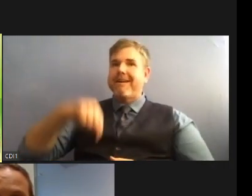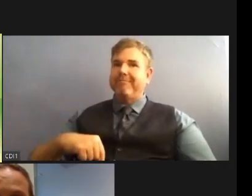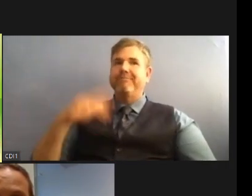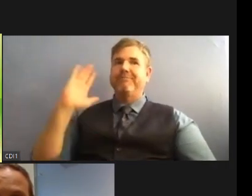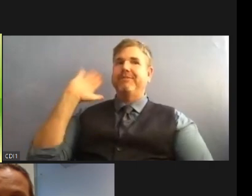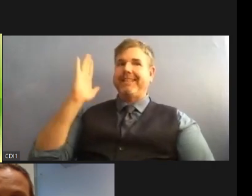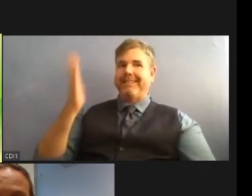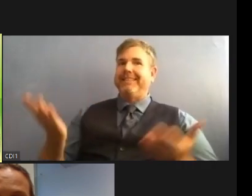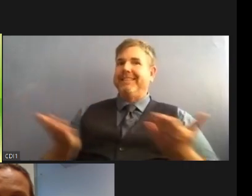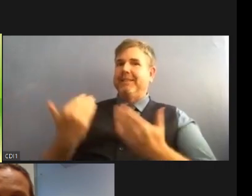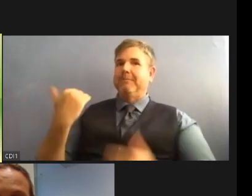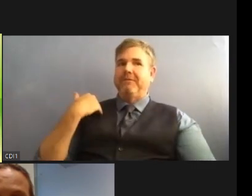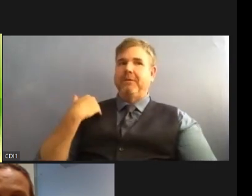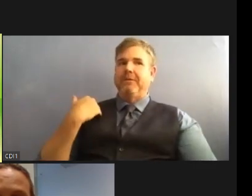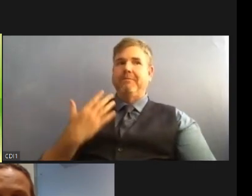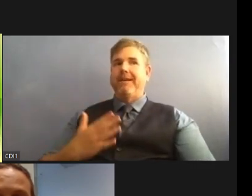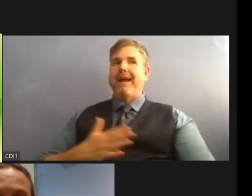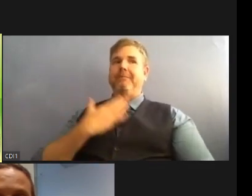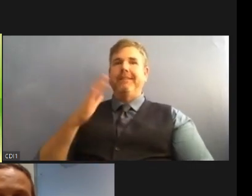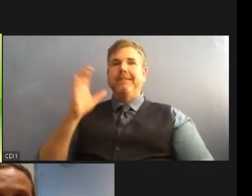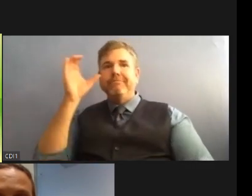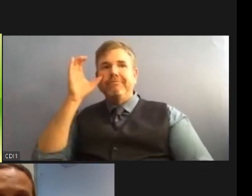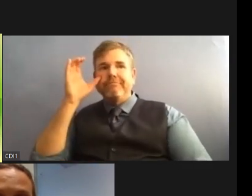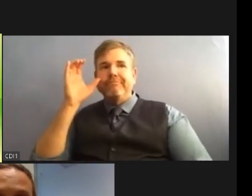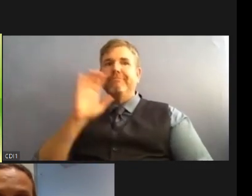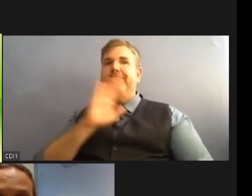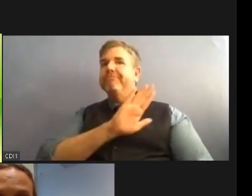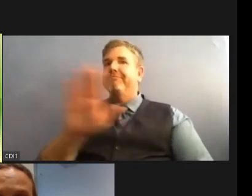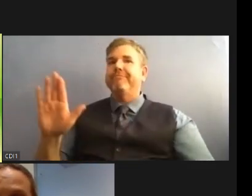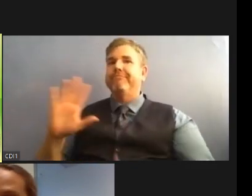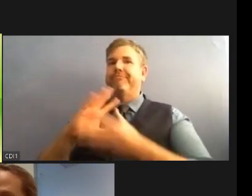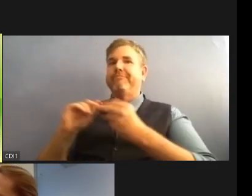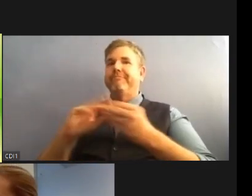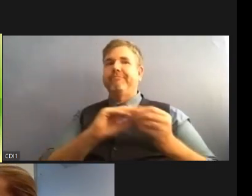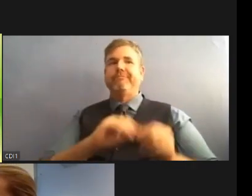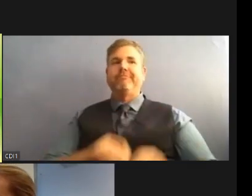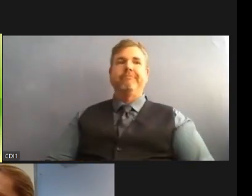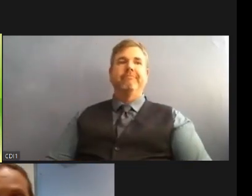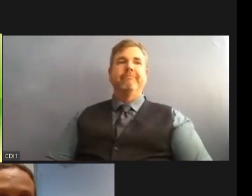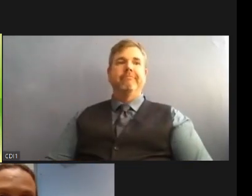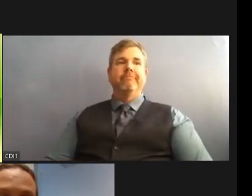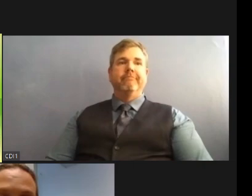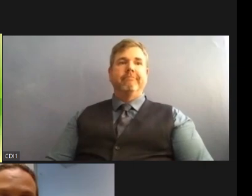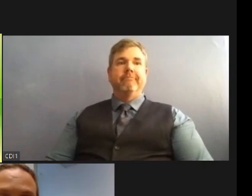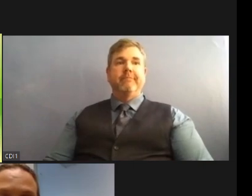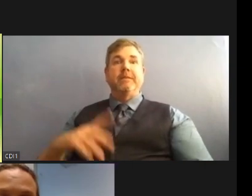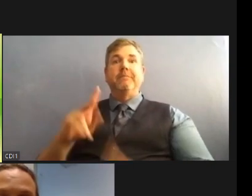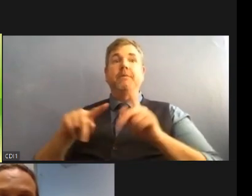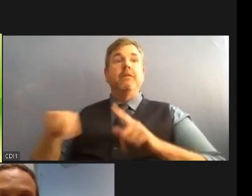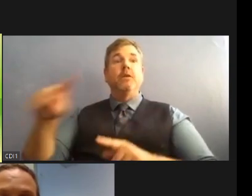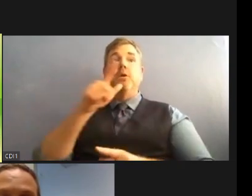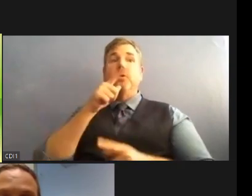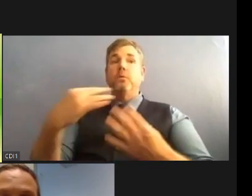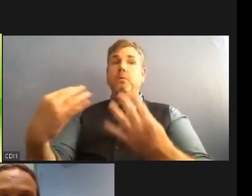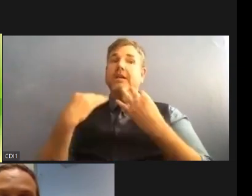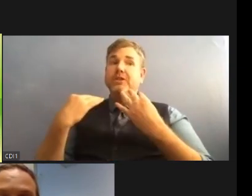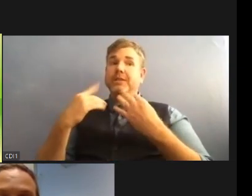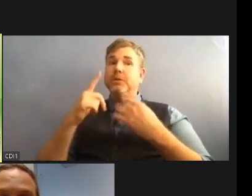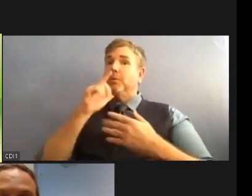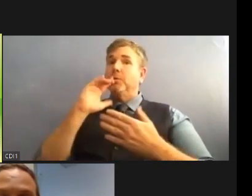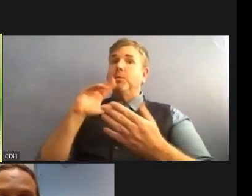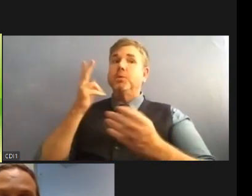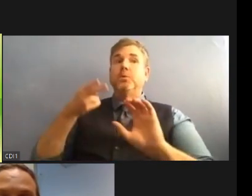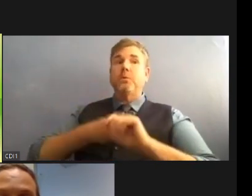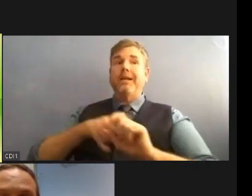we can touch on that again. So for those of you that are watching and maybe joined us a little late, this is our community